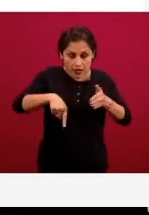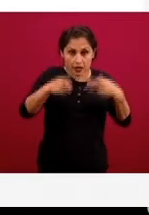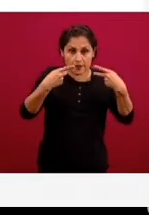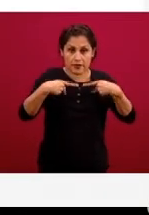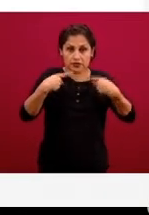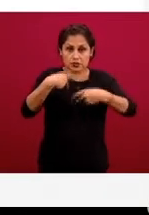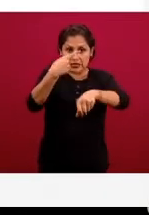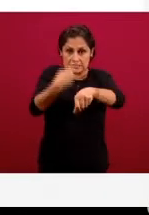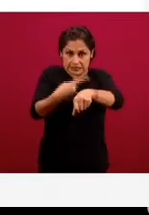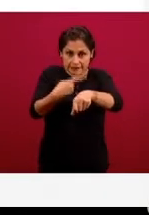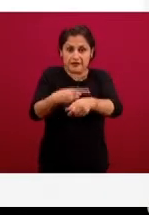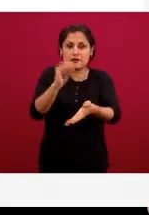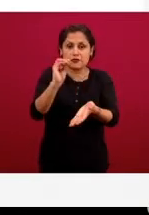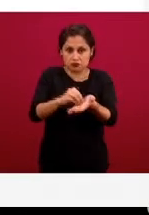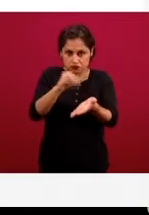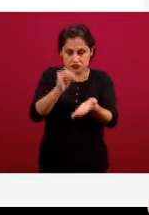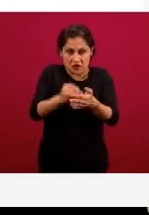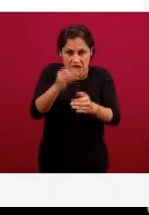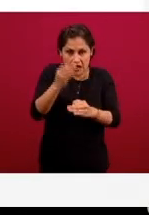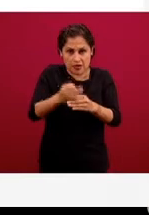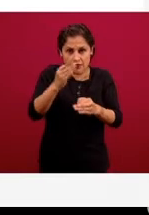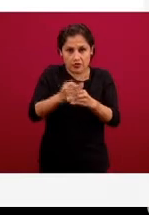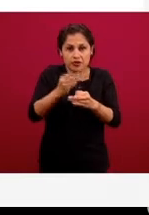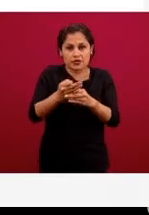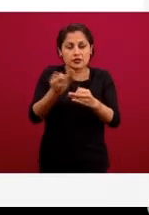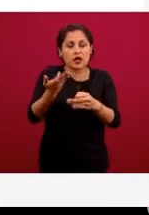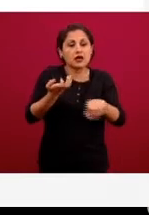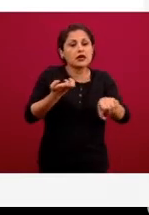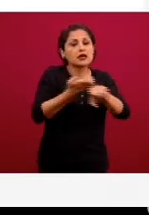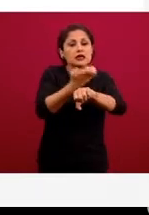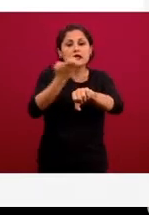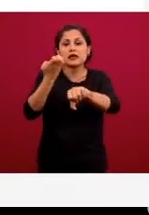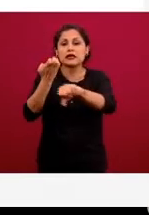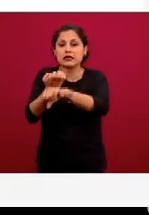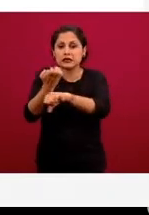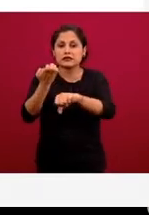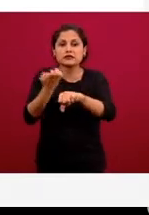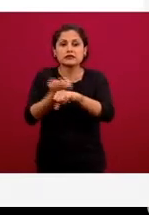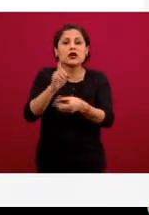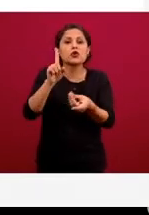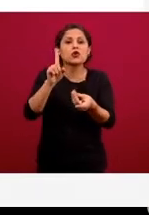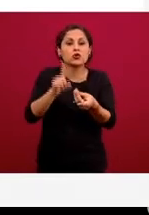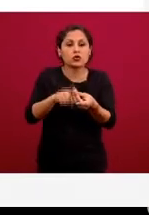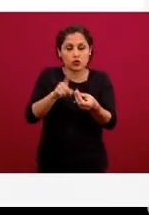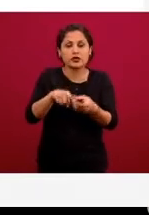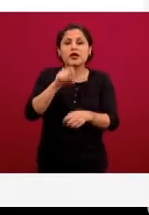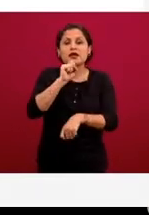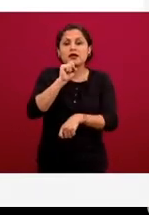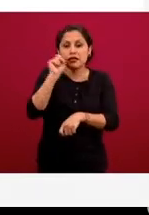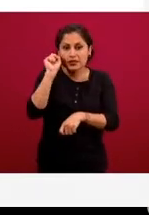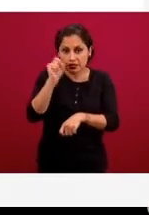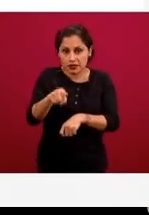state. And this is based on what is shown in this map.